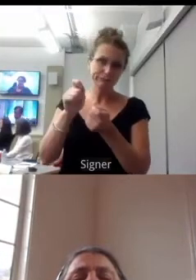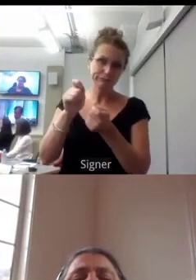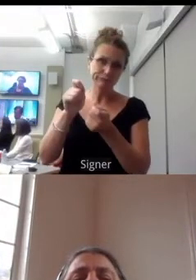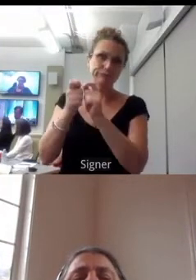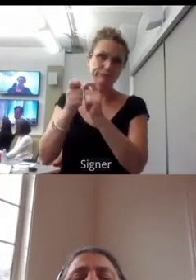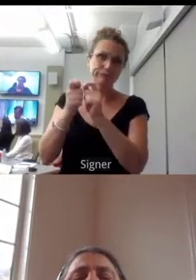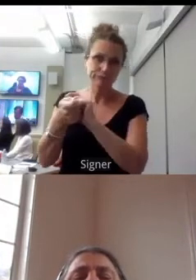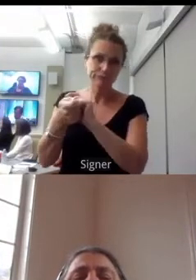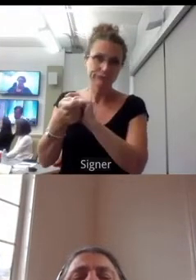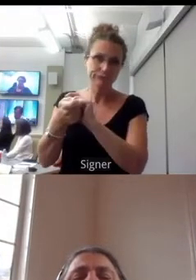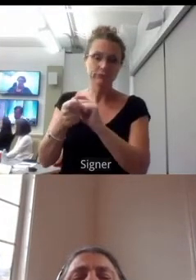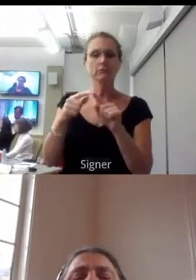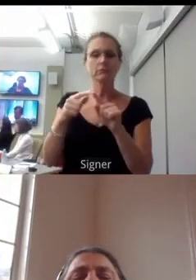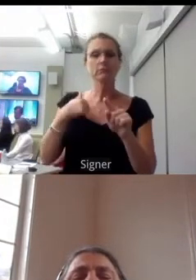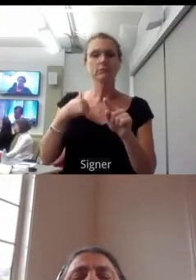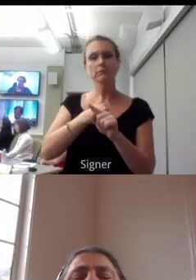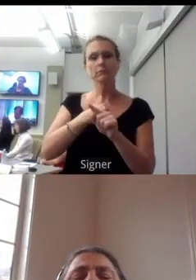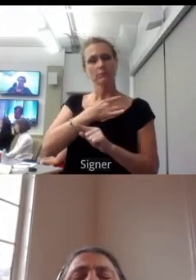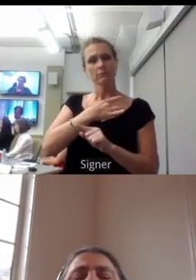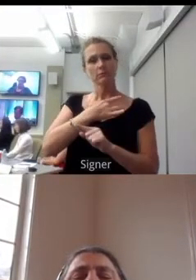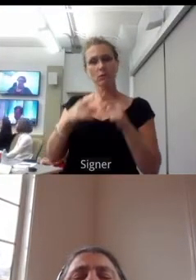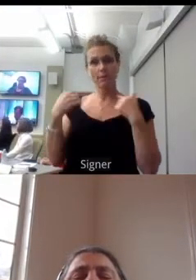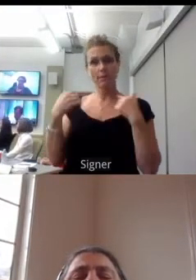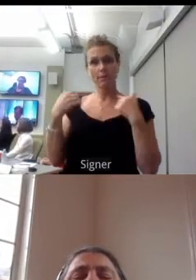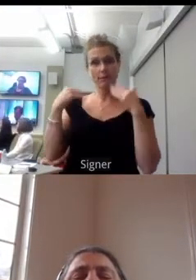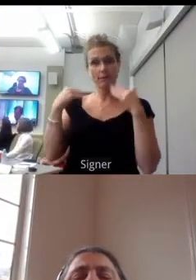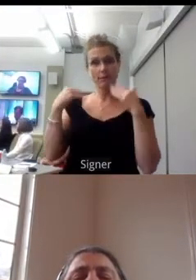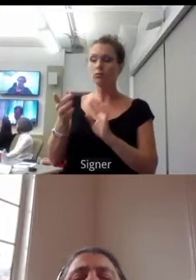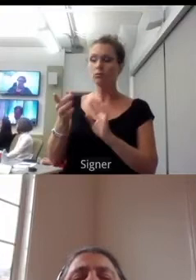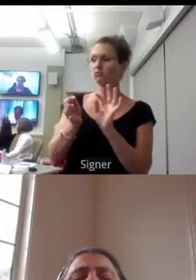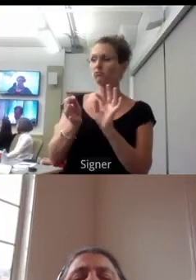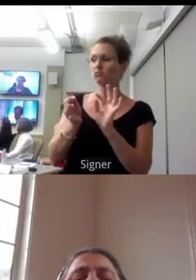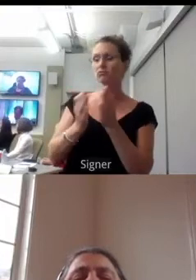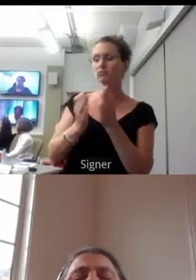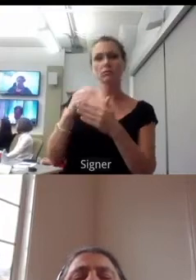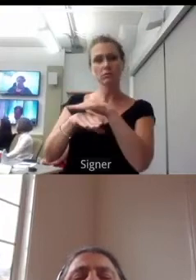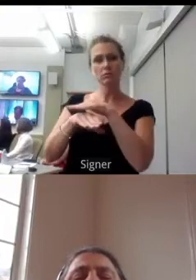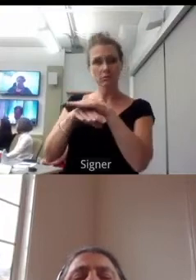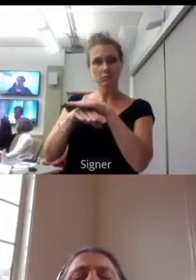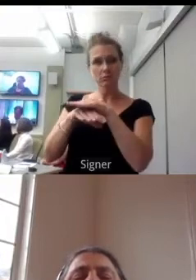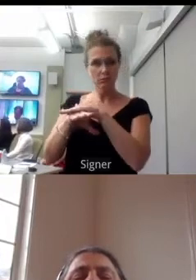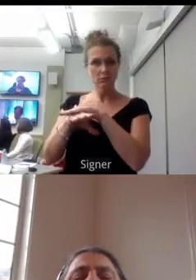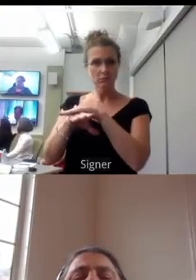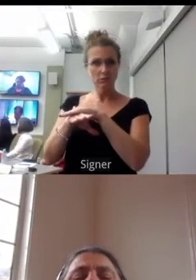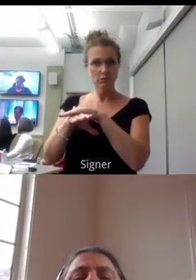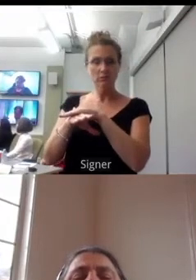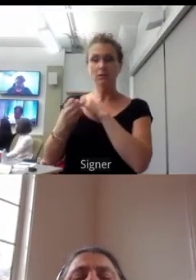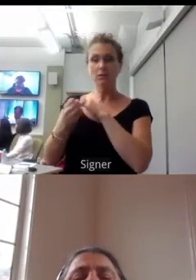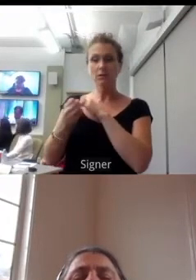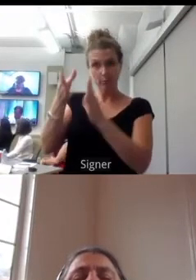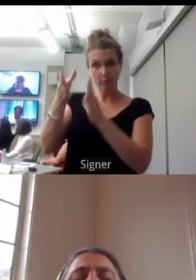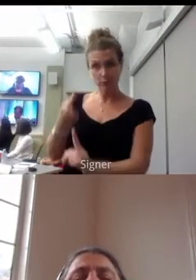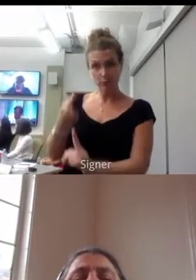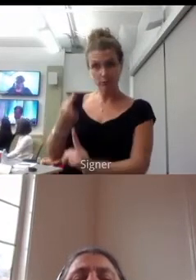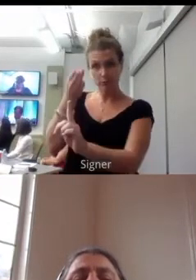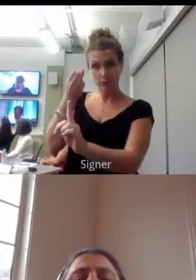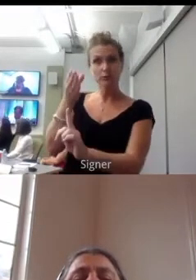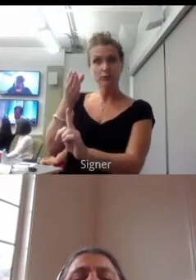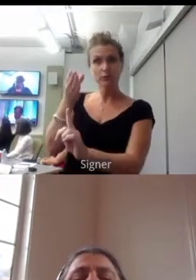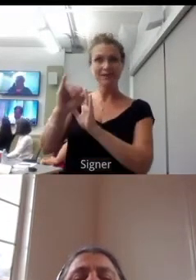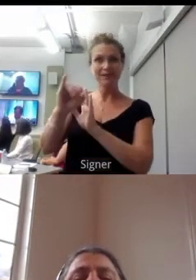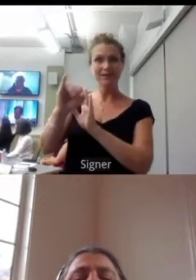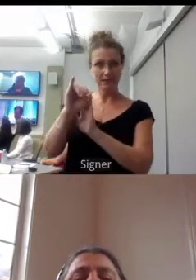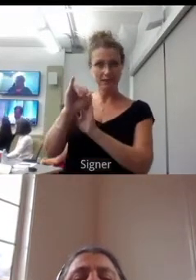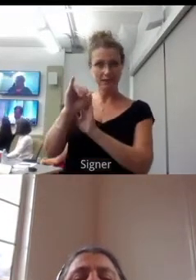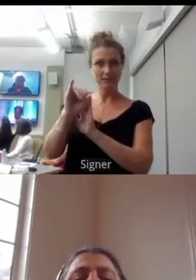speaking about accessibility issues, she or he should be identified as the minister responsible